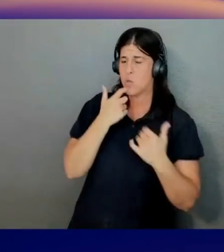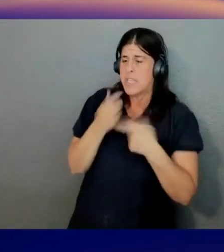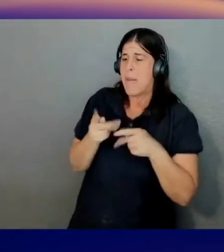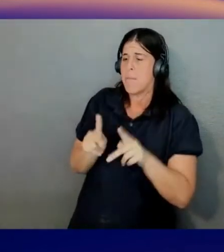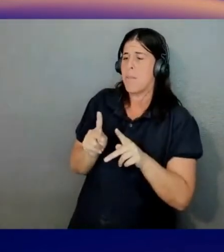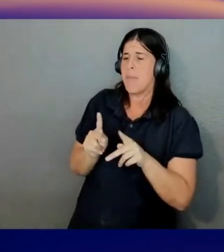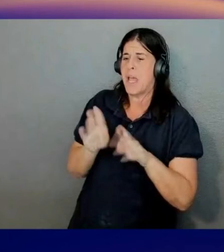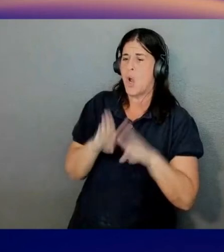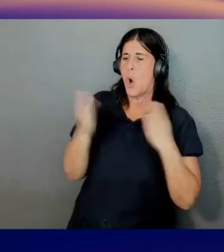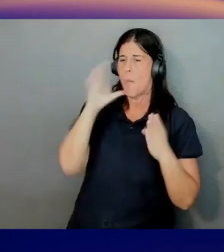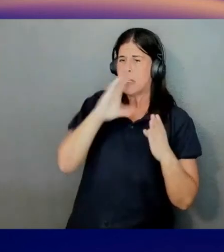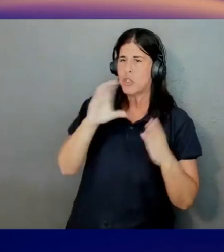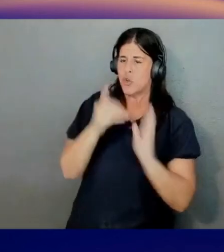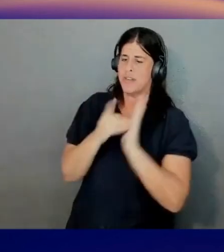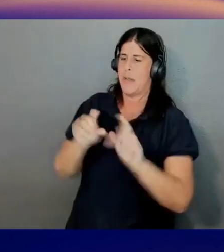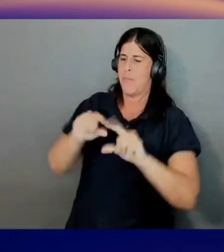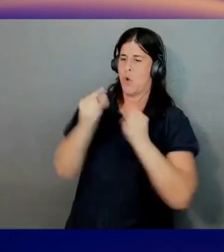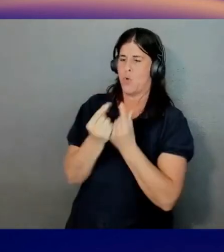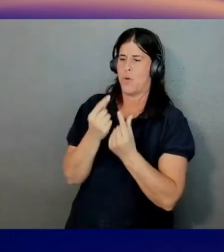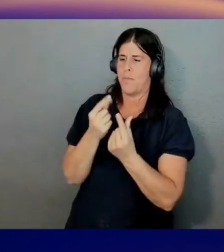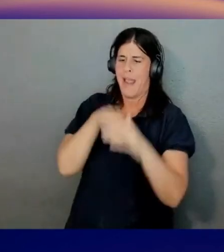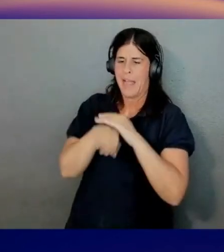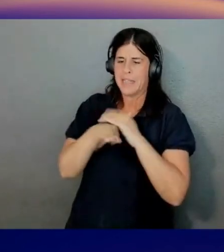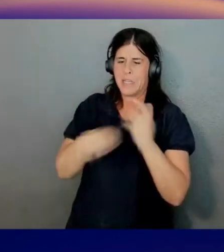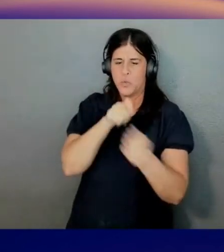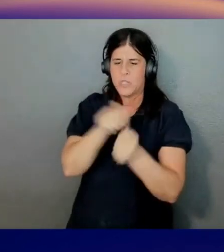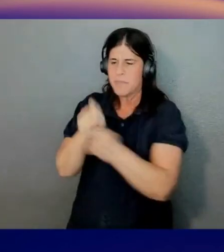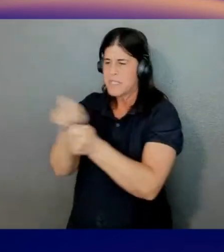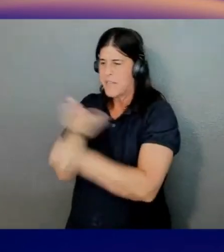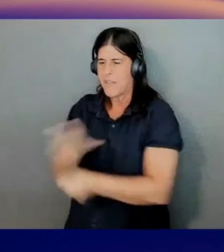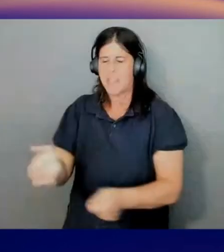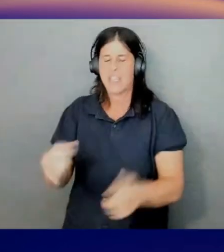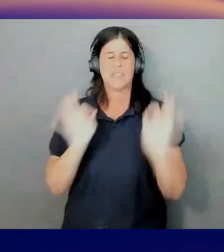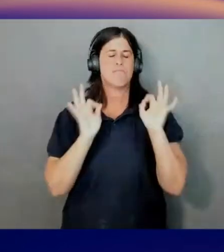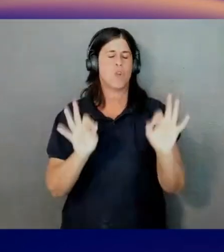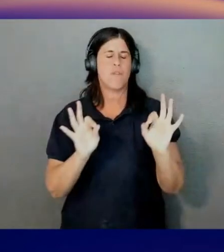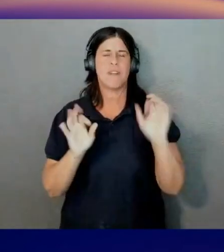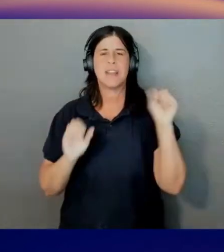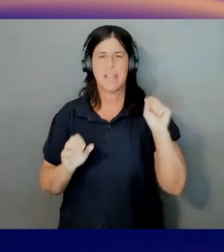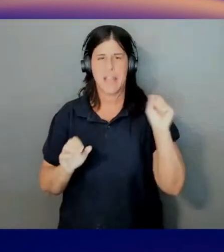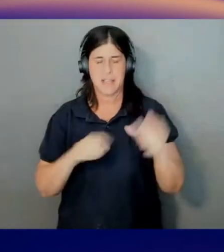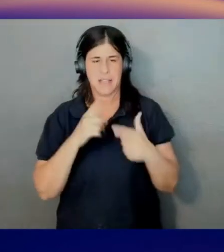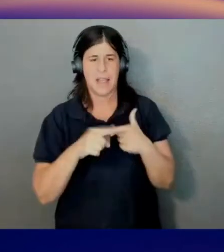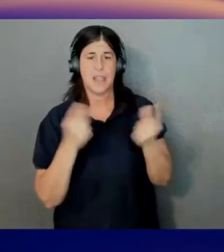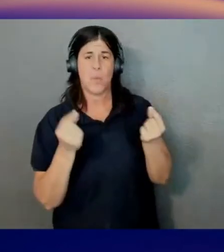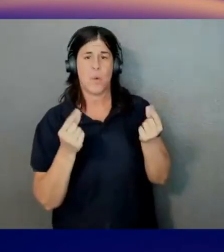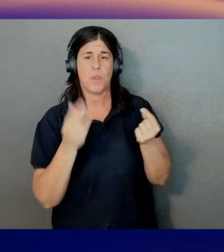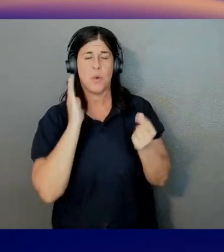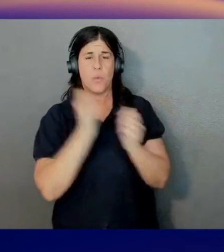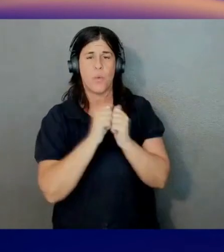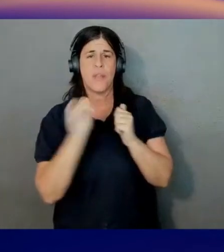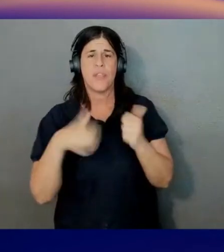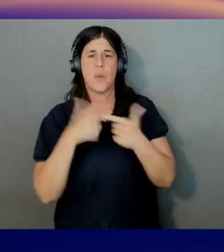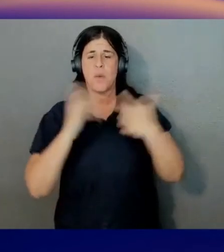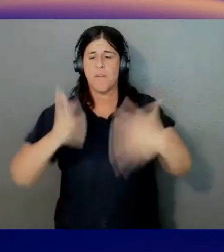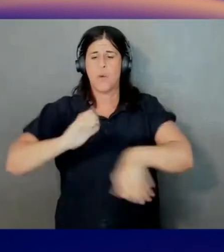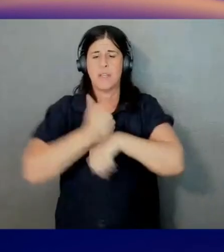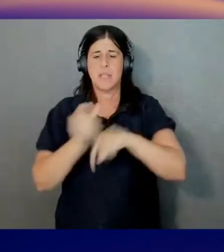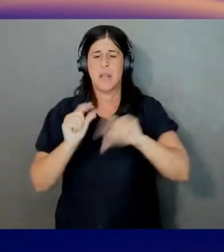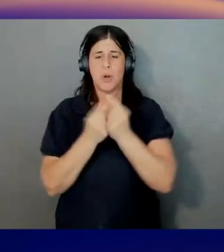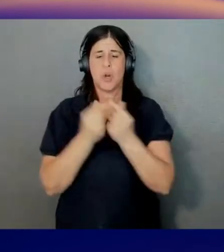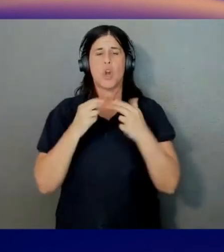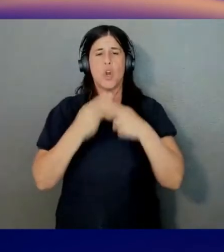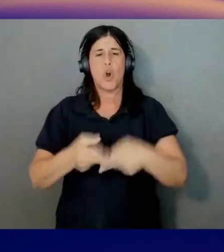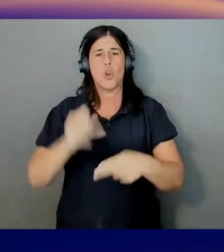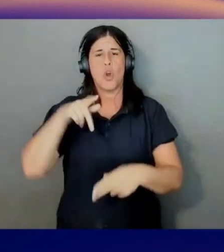demo group access to certain parameters or Exactly. elements. Okay. Right. And then what we are going to next, right? We created a group called OpenSearch Demo, and we are